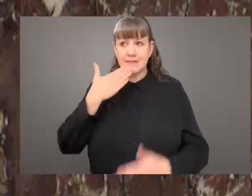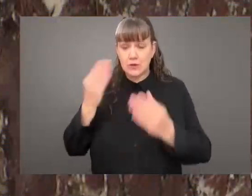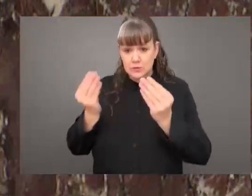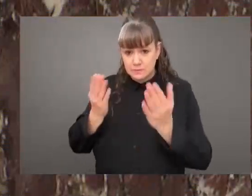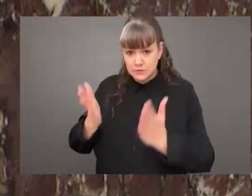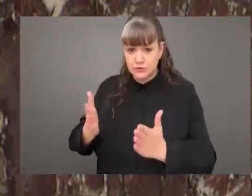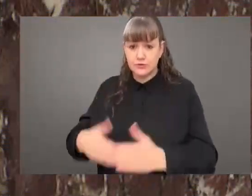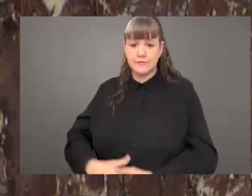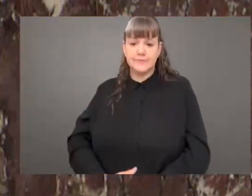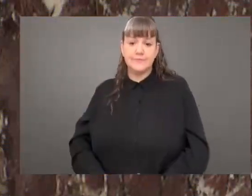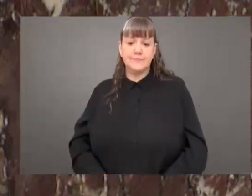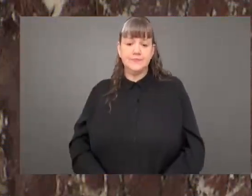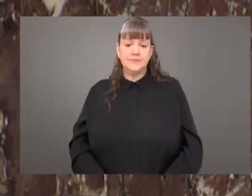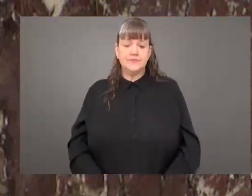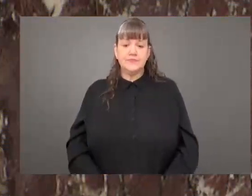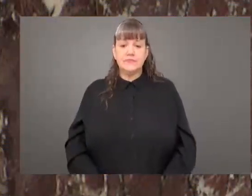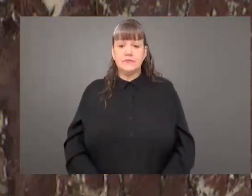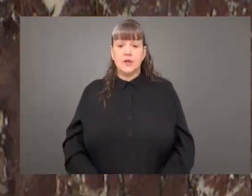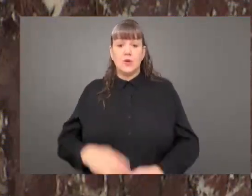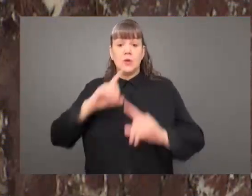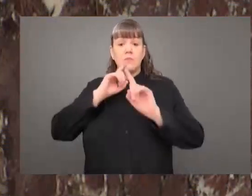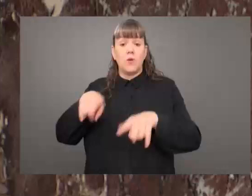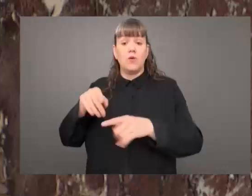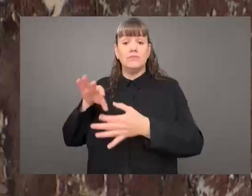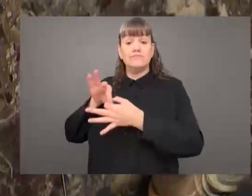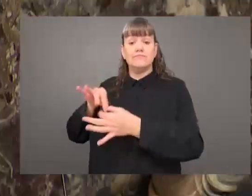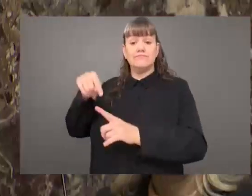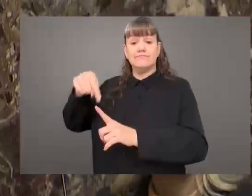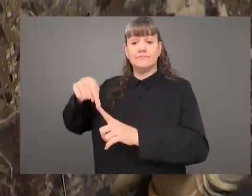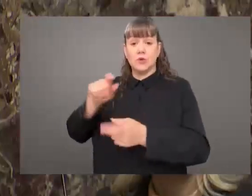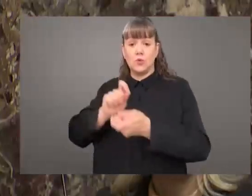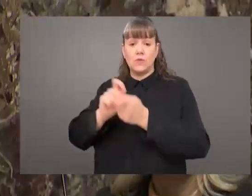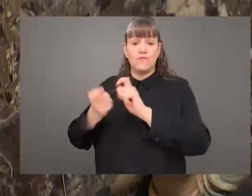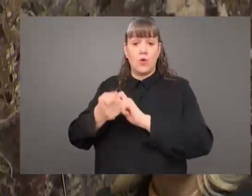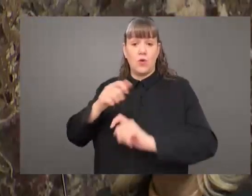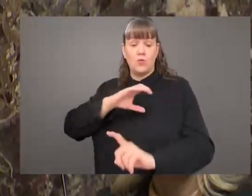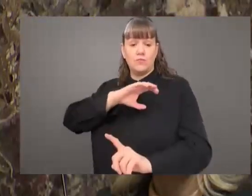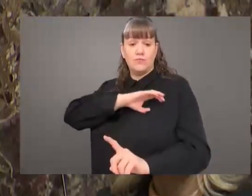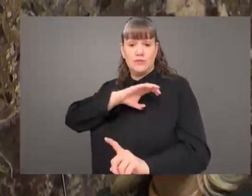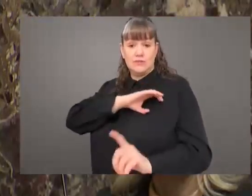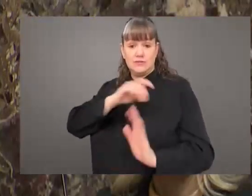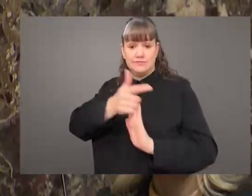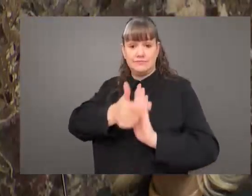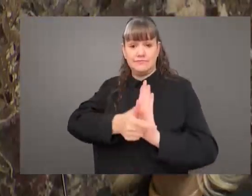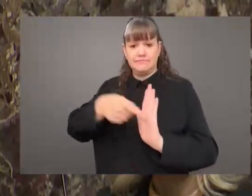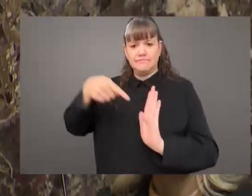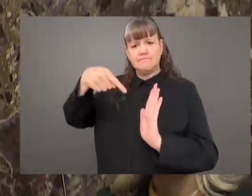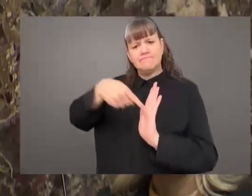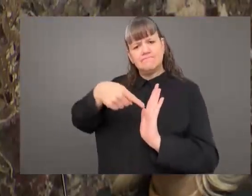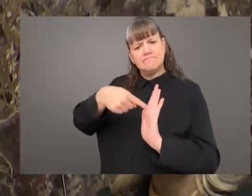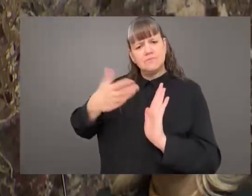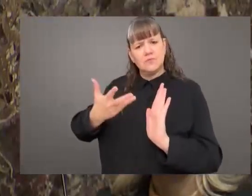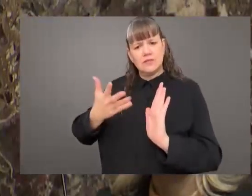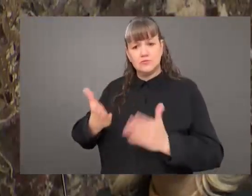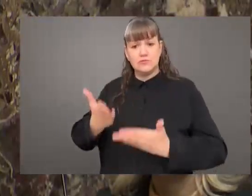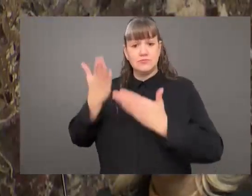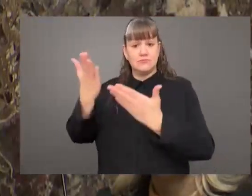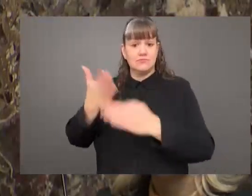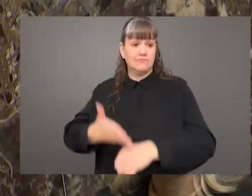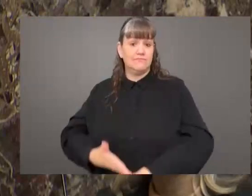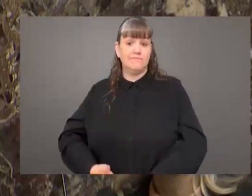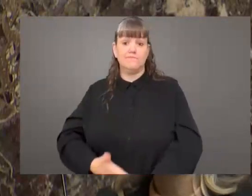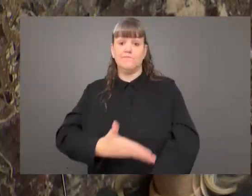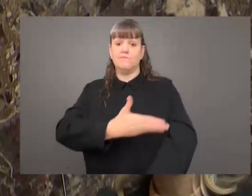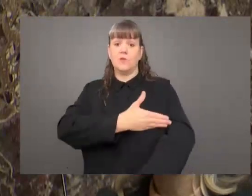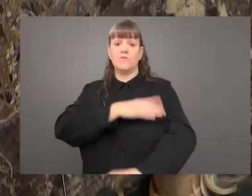Act recommended improving the province's response to mental health emergencies. When a crisis occurs, we